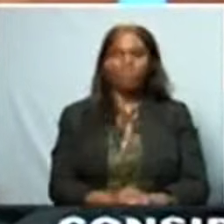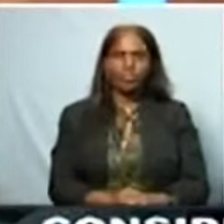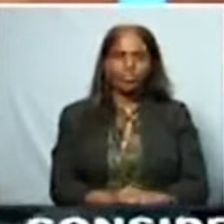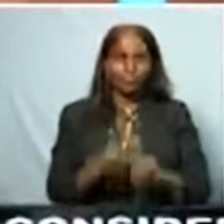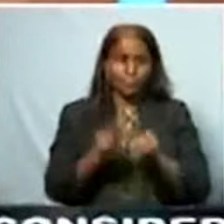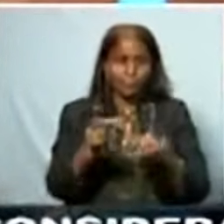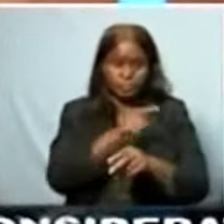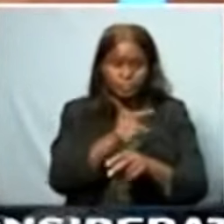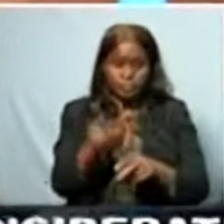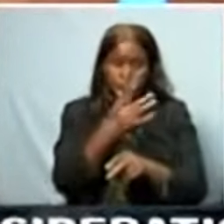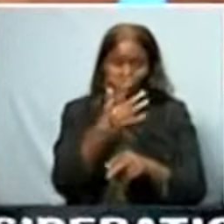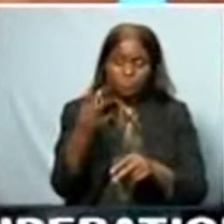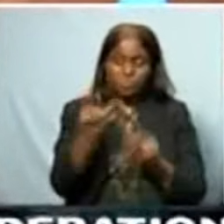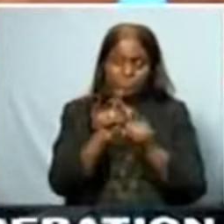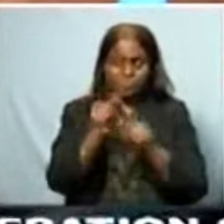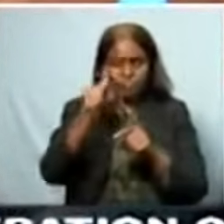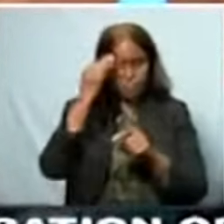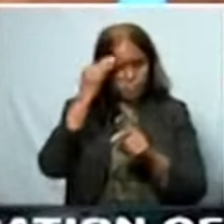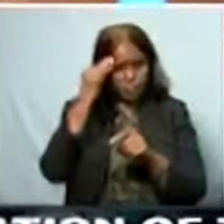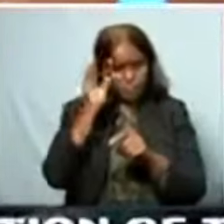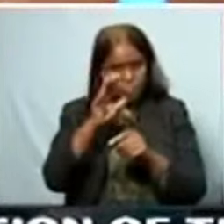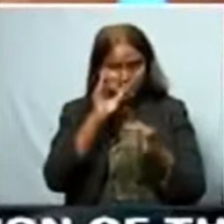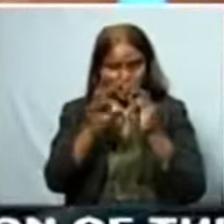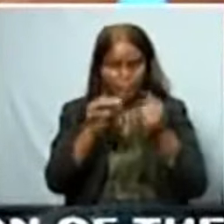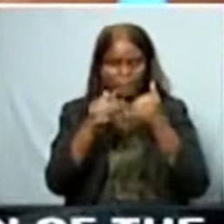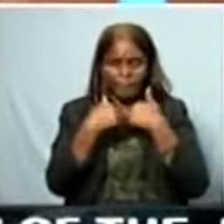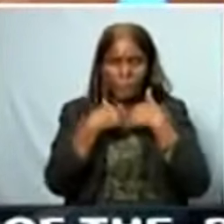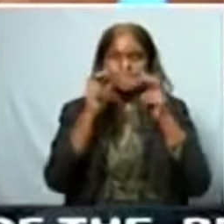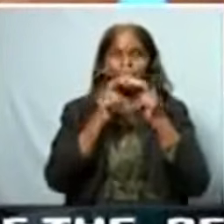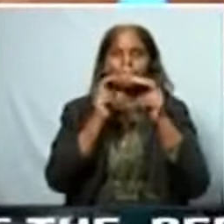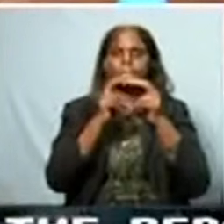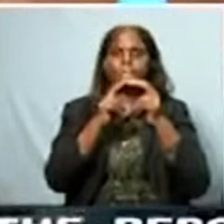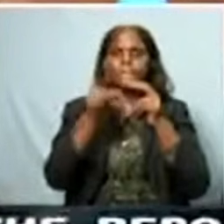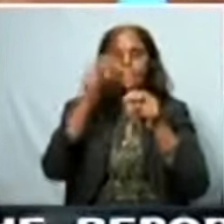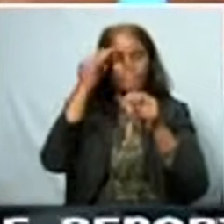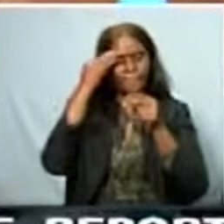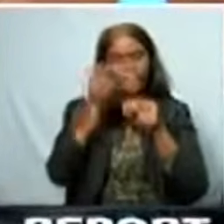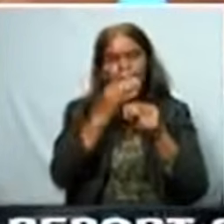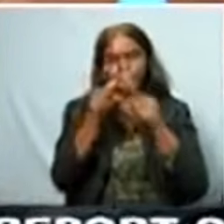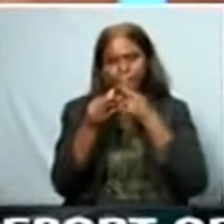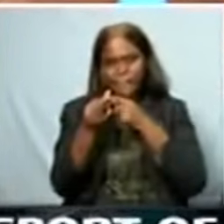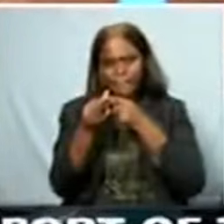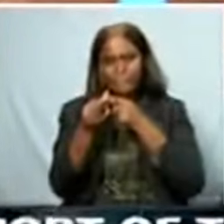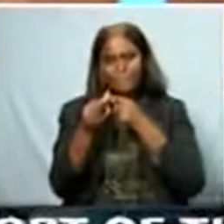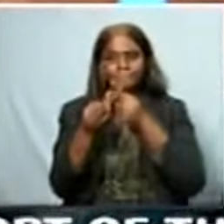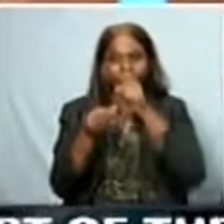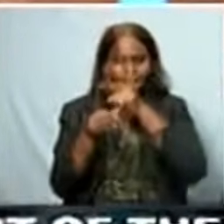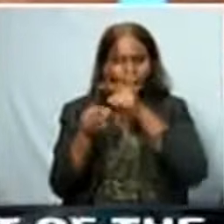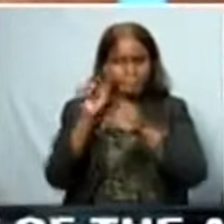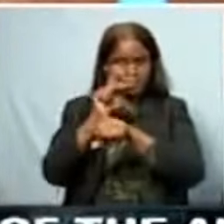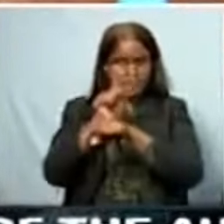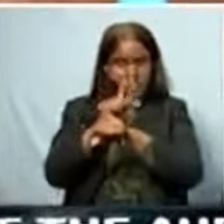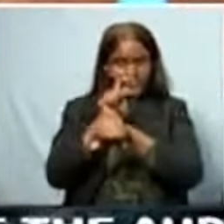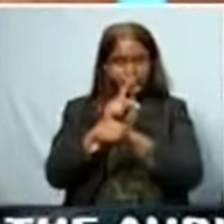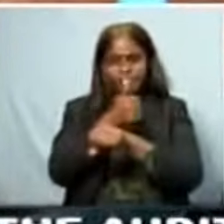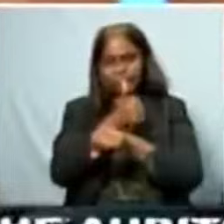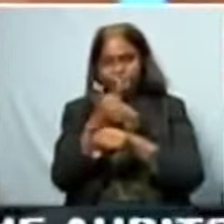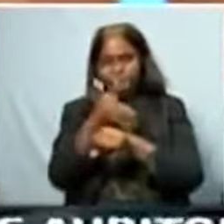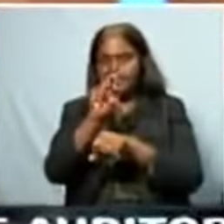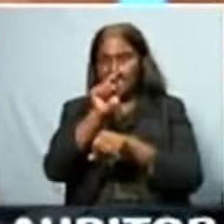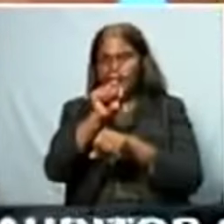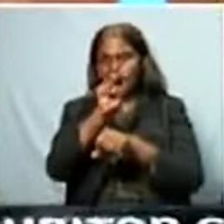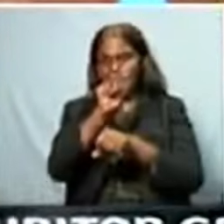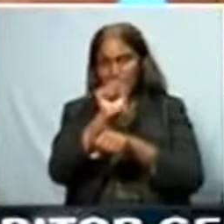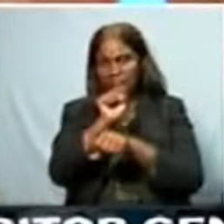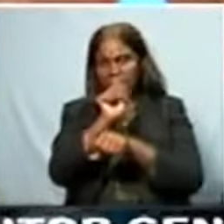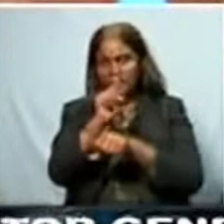So these are things he should know, because if he has a contract, you know off cuff to say that contract, NMS contract, this is the